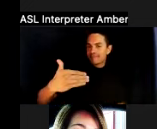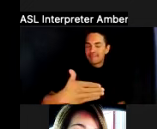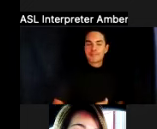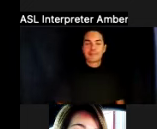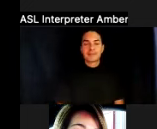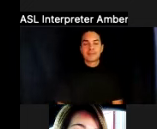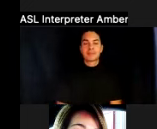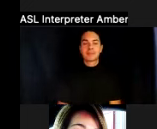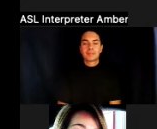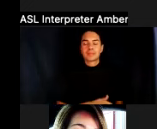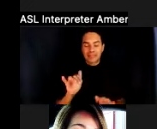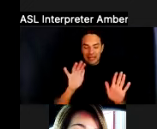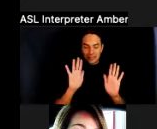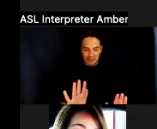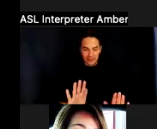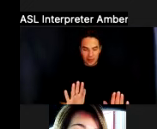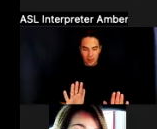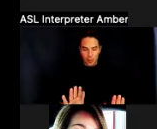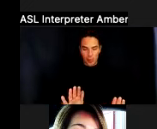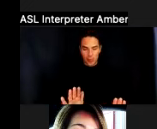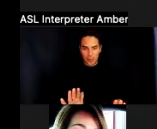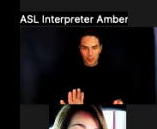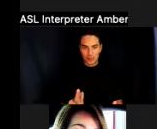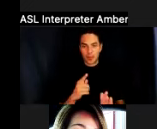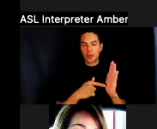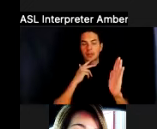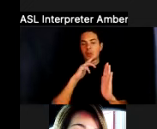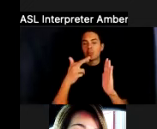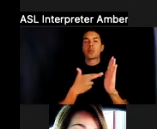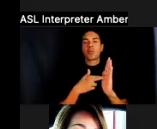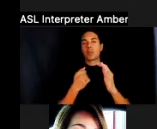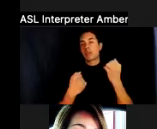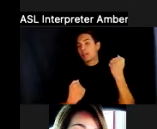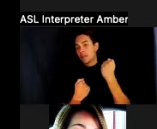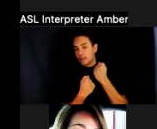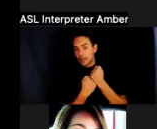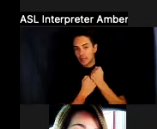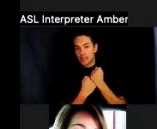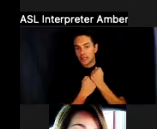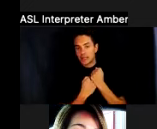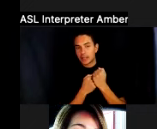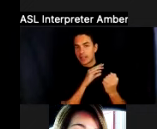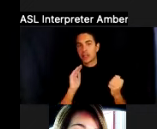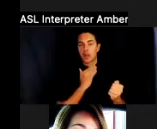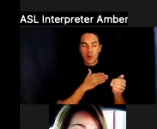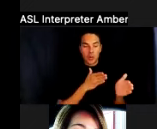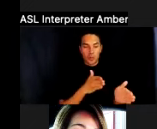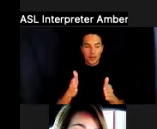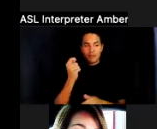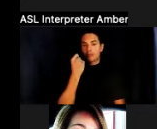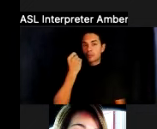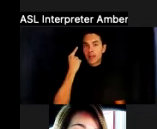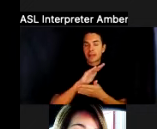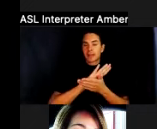of like, okay, so what is the role of advocates and our ways of understanding and being where we